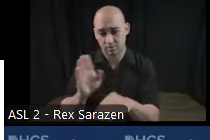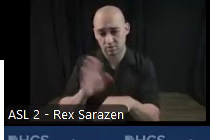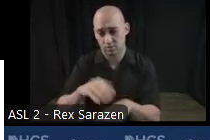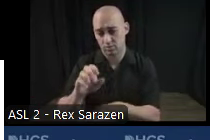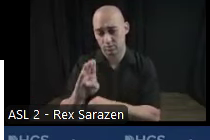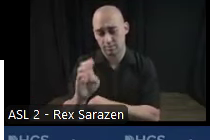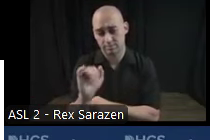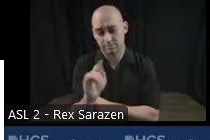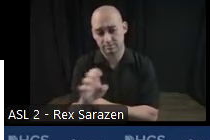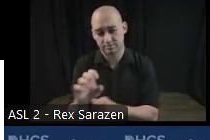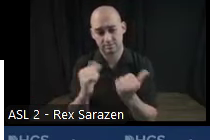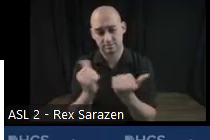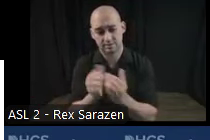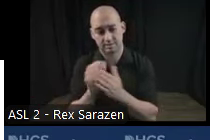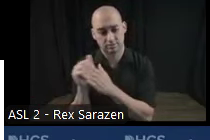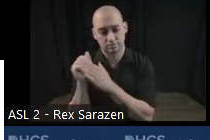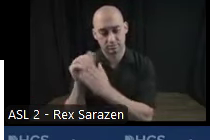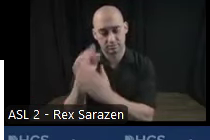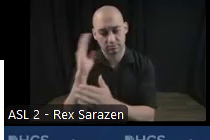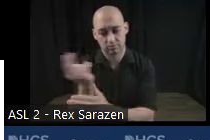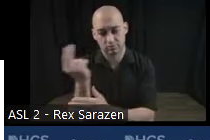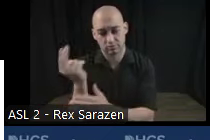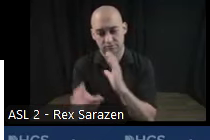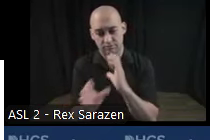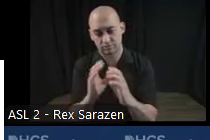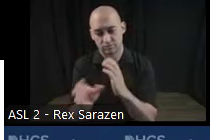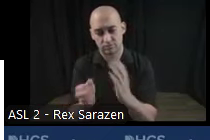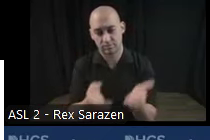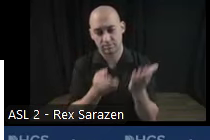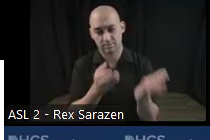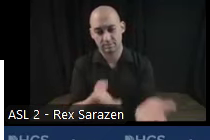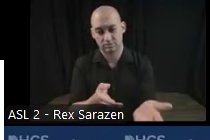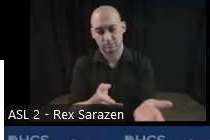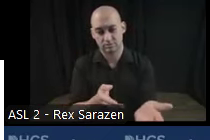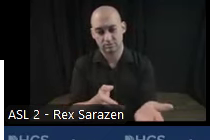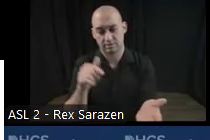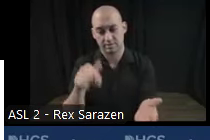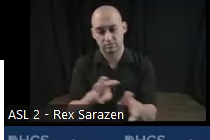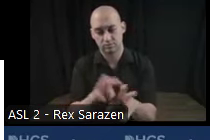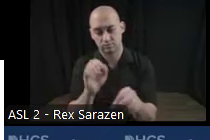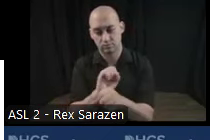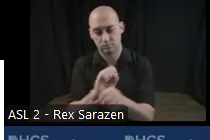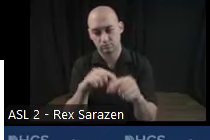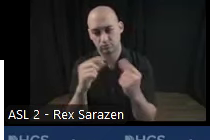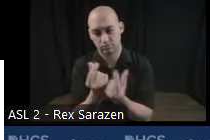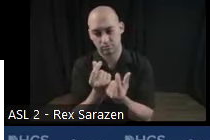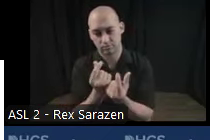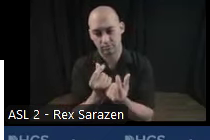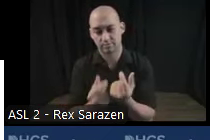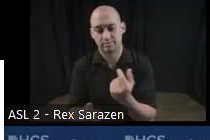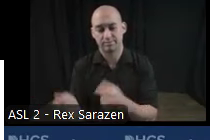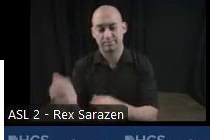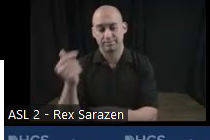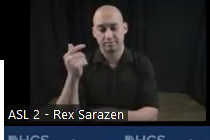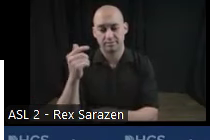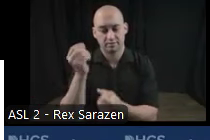Agency leadership will use the conversations and recommendations in both of this work group as well as existing forums like this one to